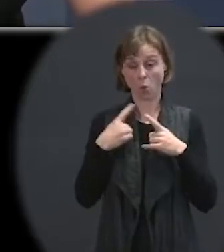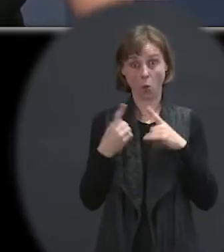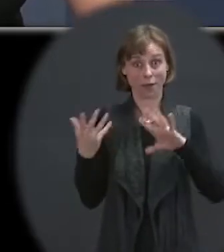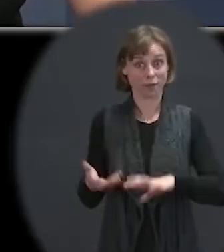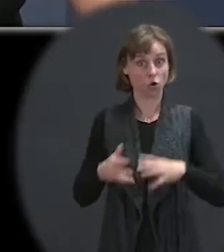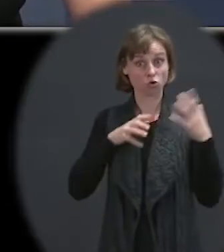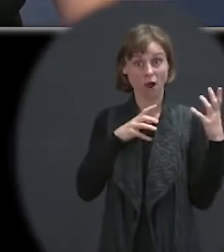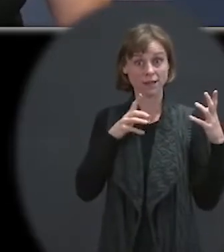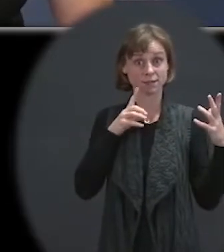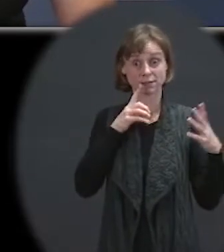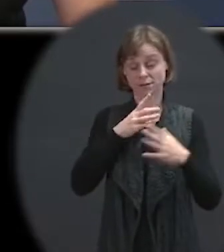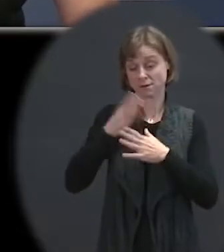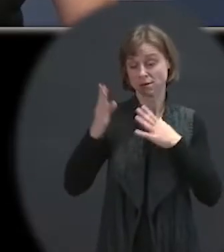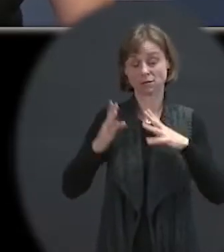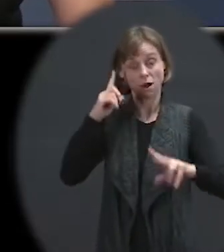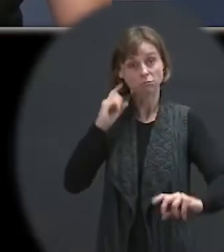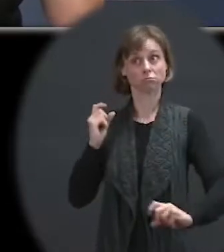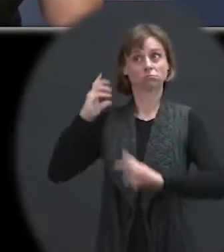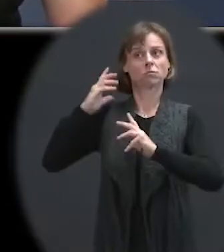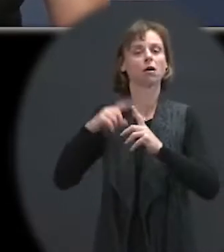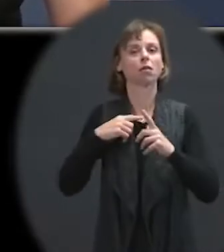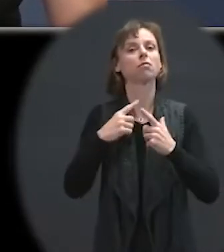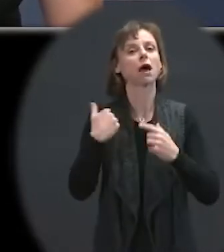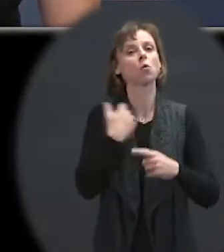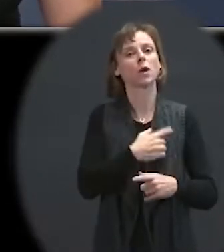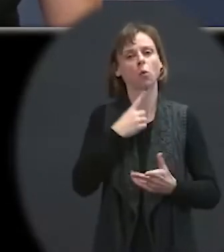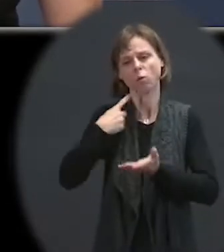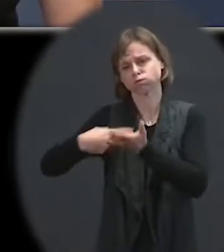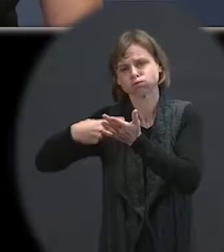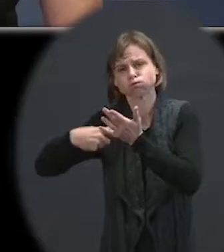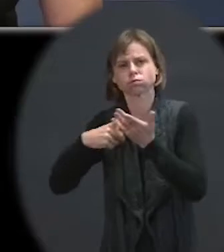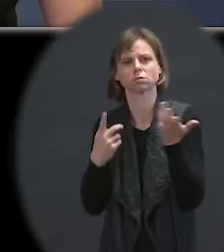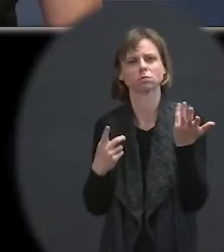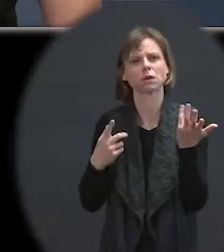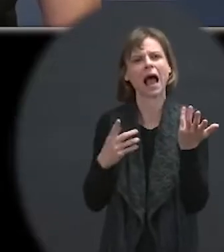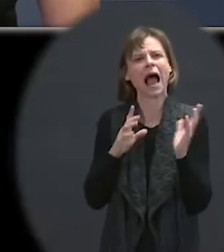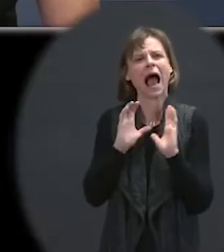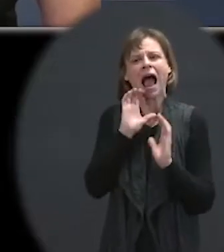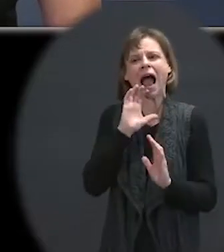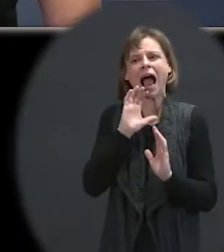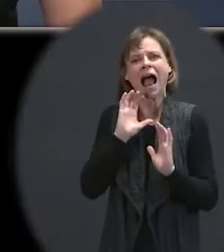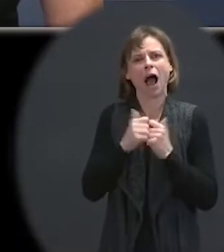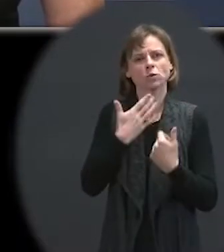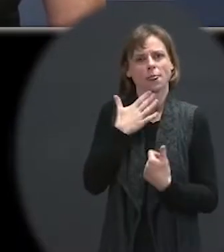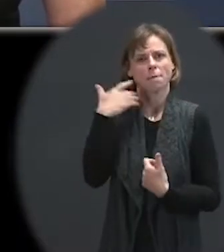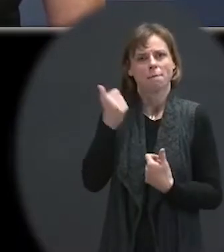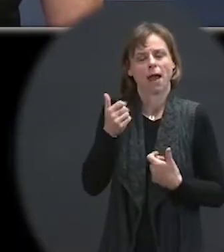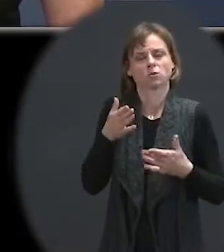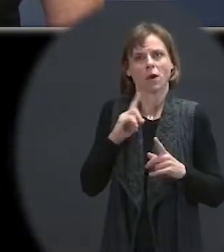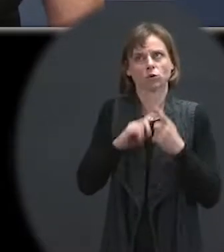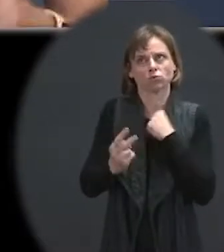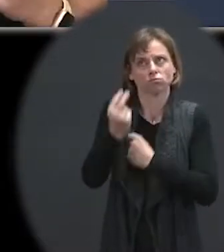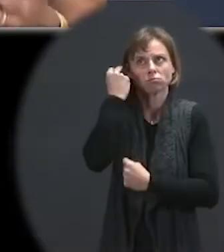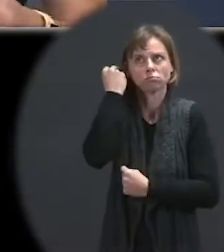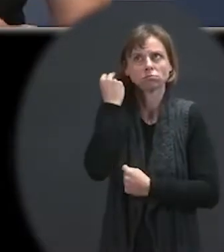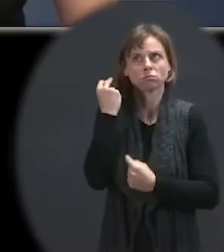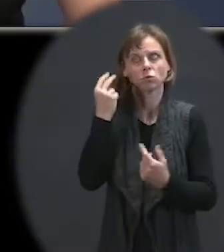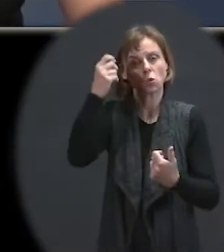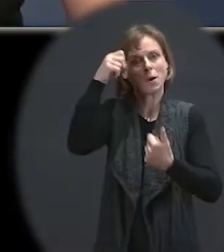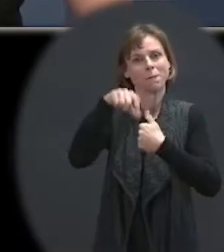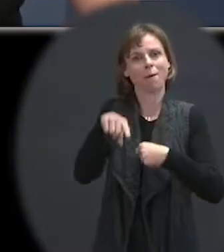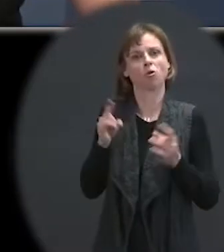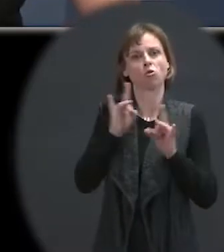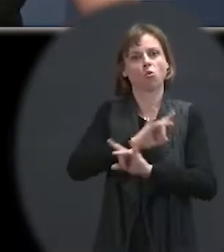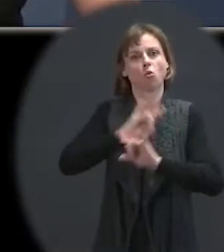we've said many times, we will consult broadly on the proper way to mark this horrible loss of life. And certainly we're open to that. But at this